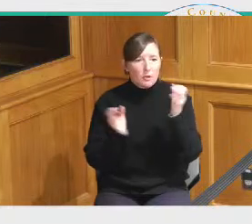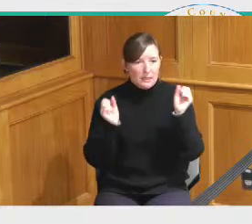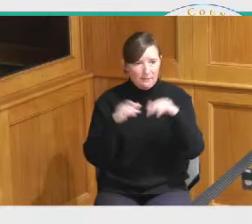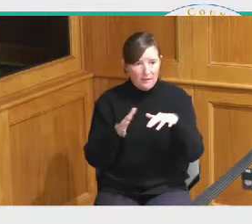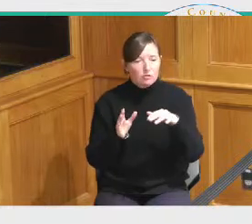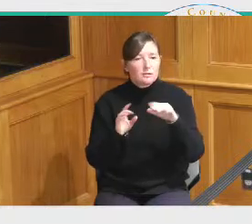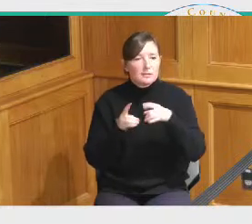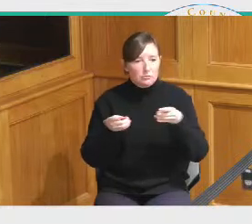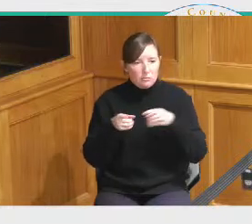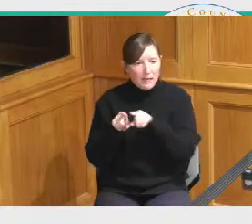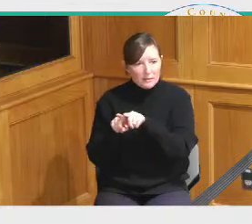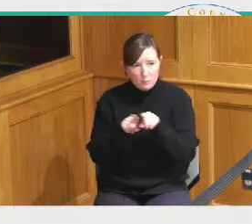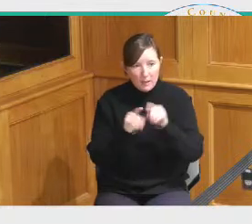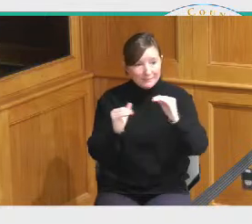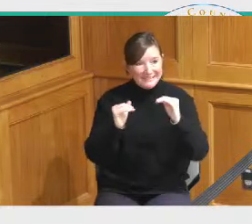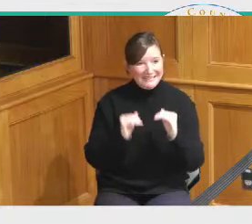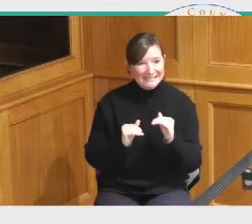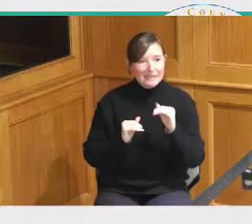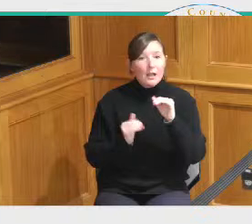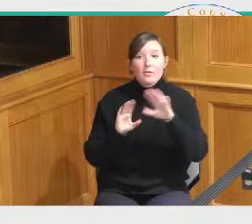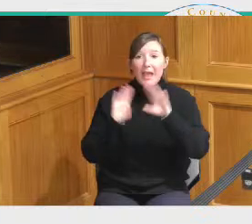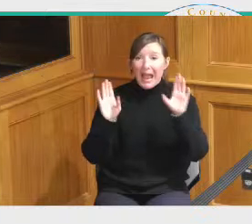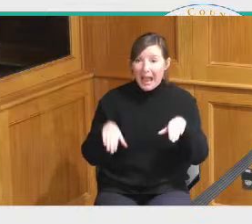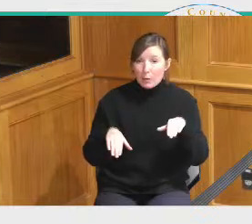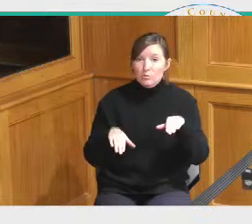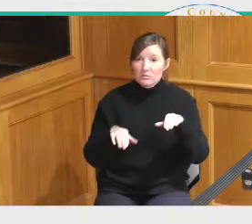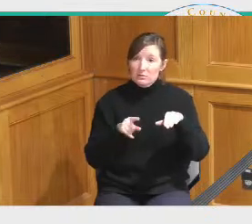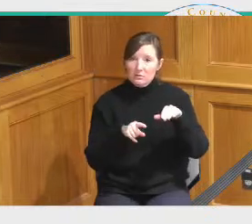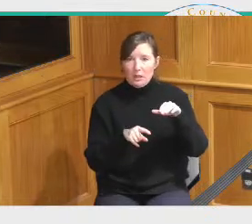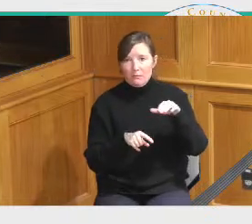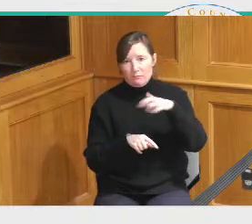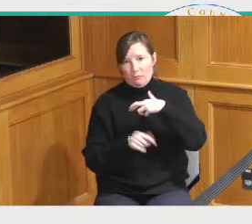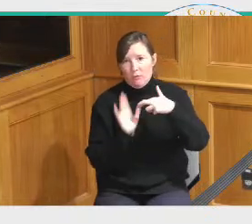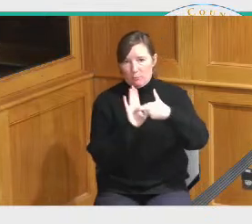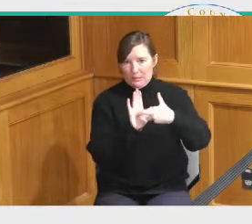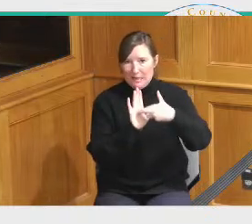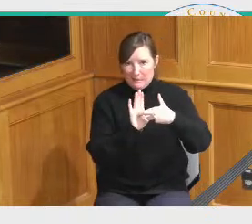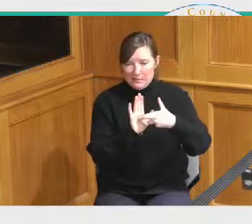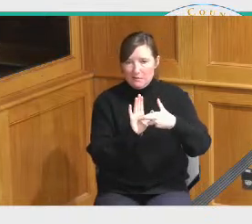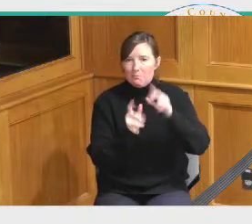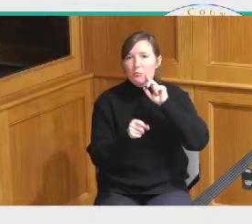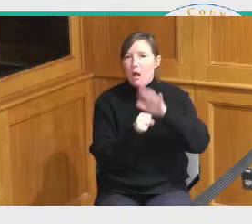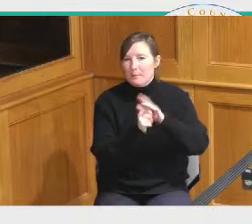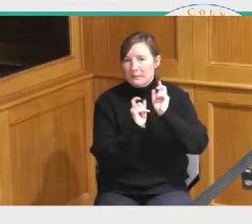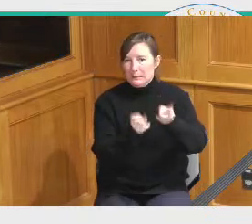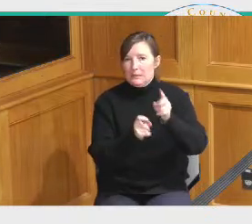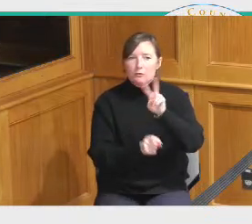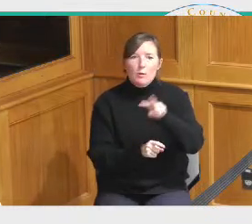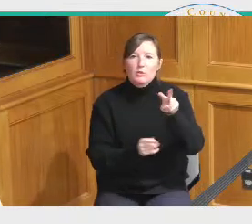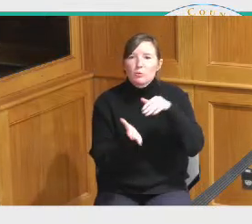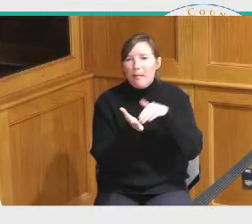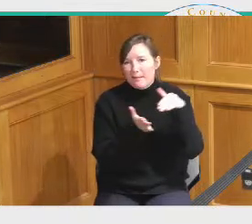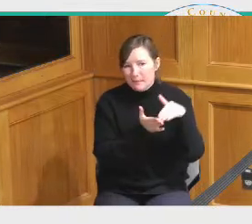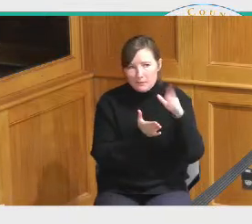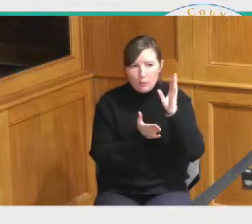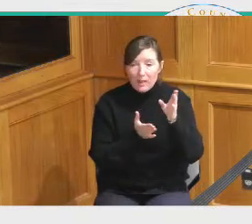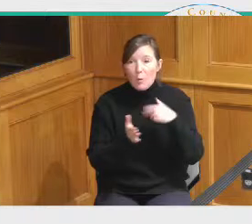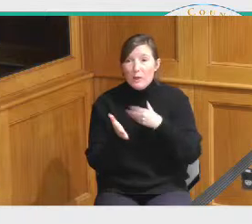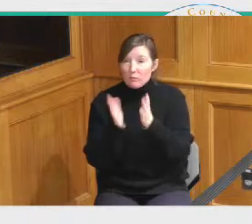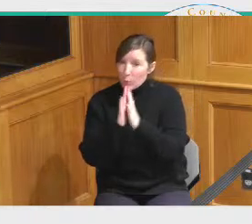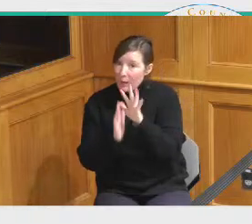know that the House has committed $22 million in a bill. The overall request was $50